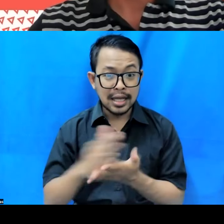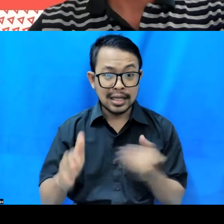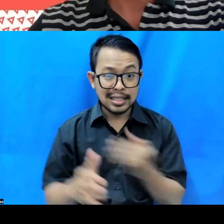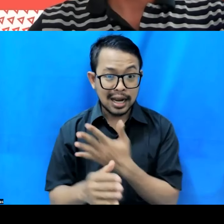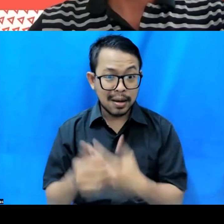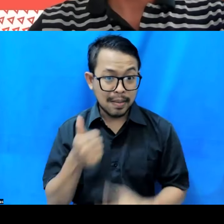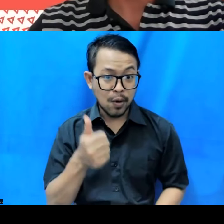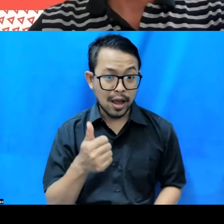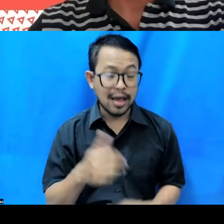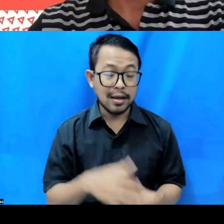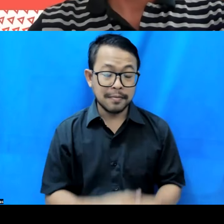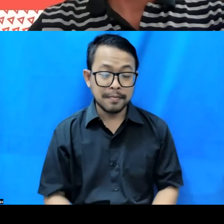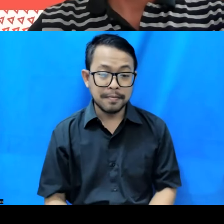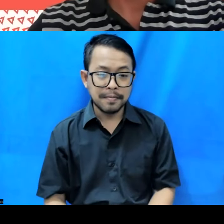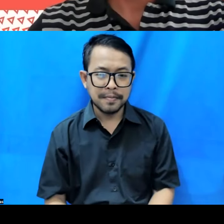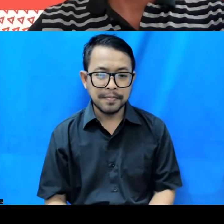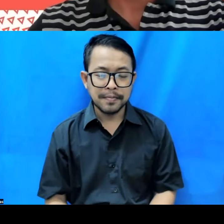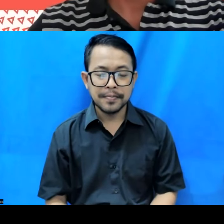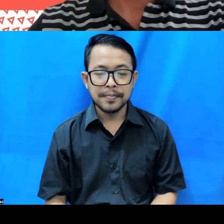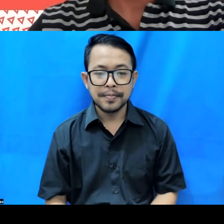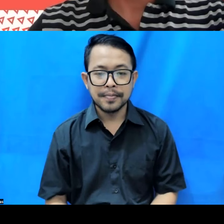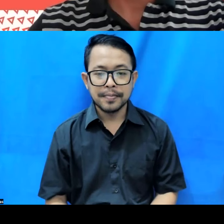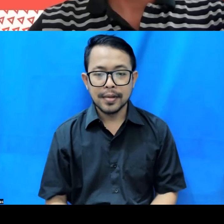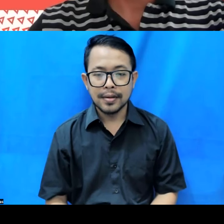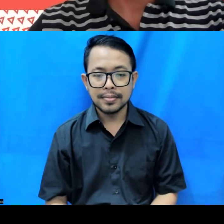may, so that